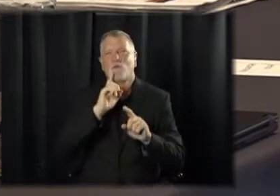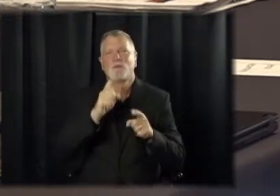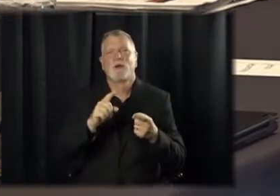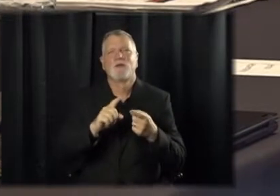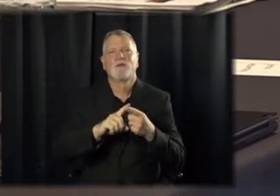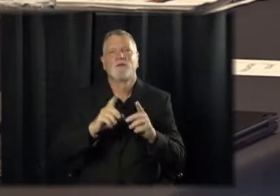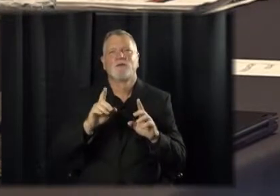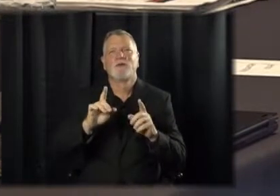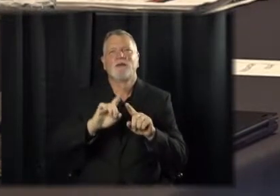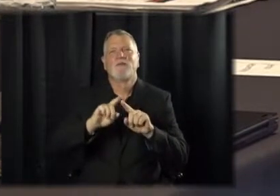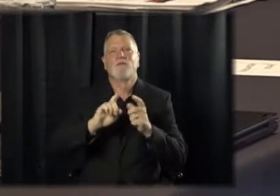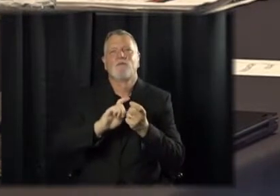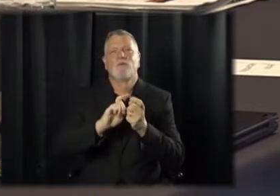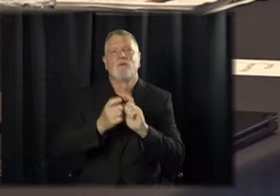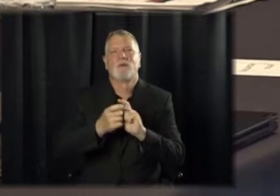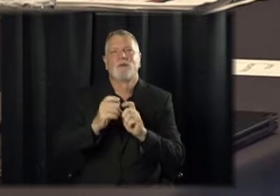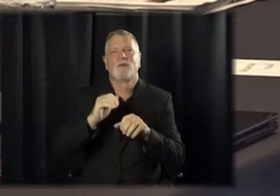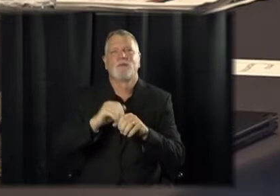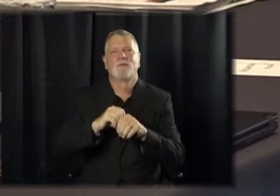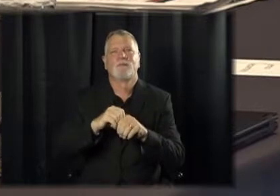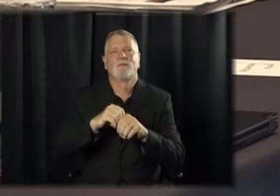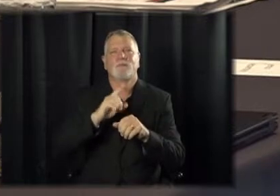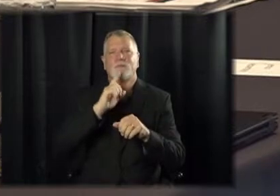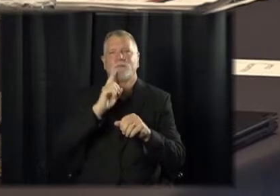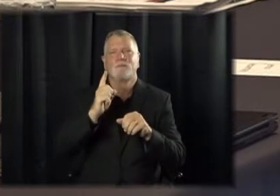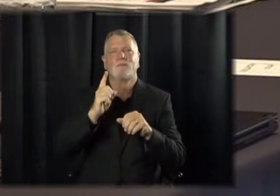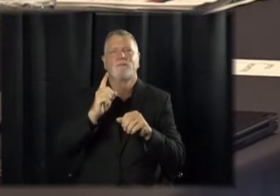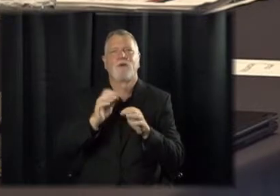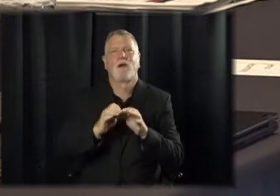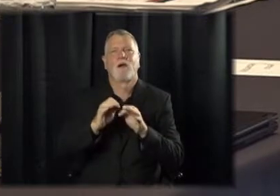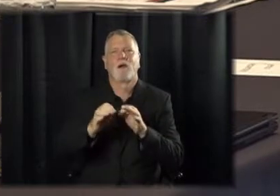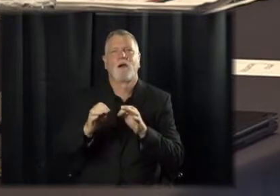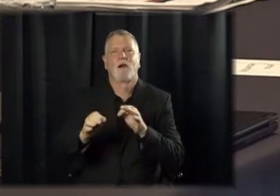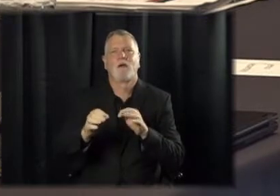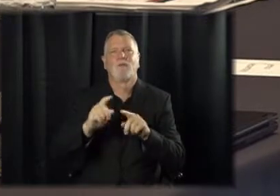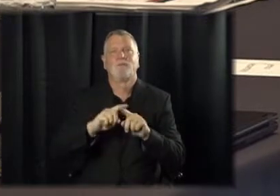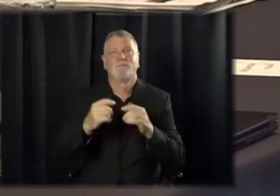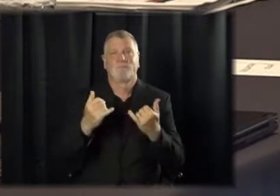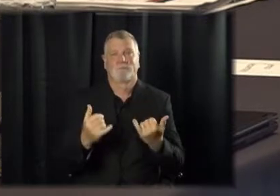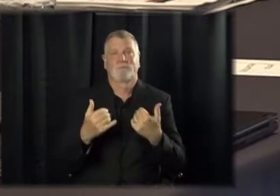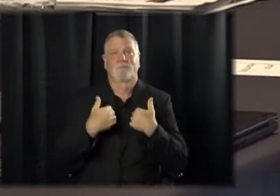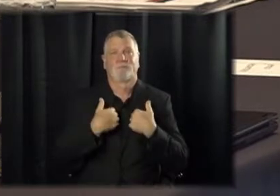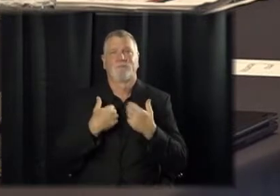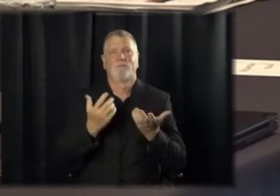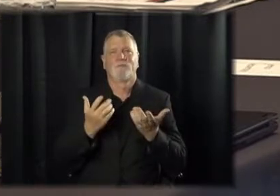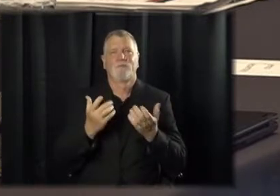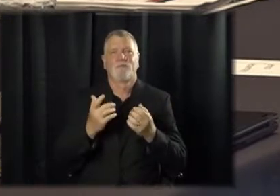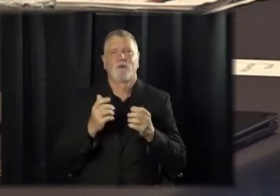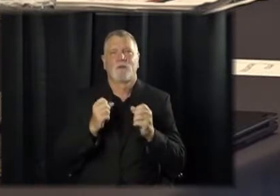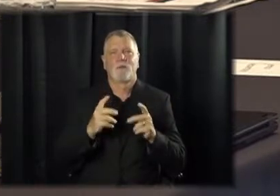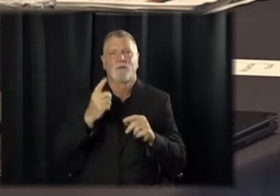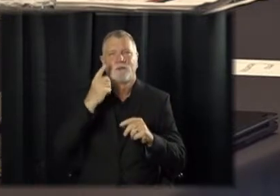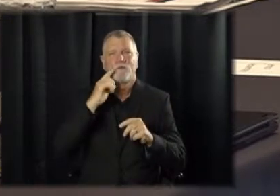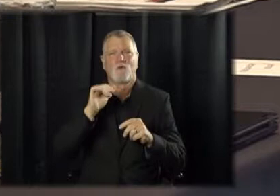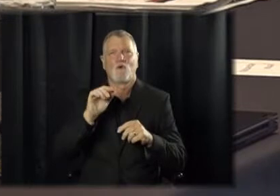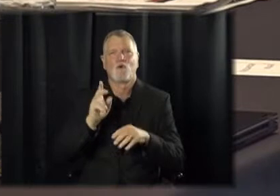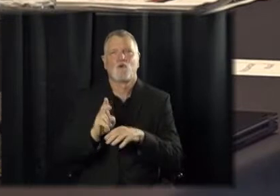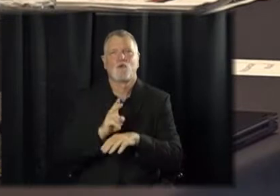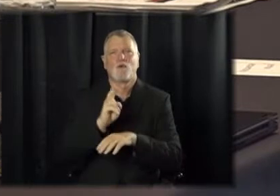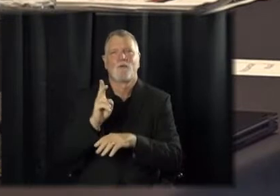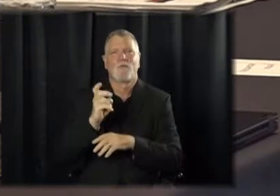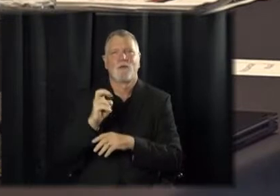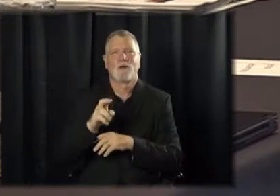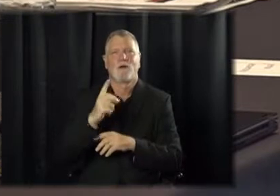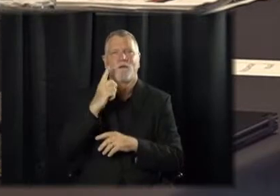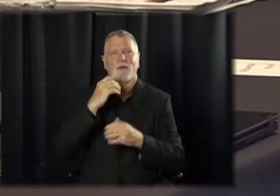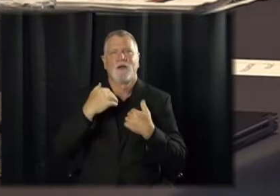multiple transformation reforms has been marked by delays. We now have a singular opportunity for UPR to turn around